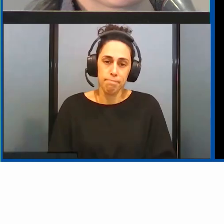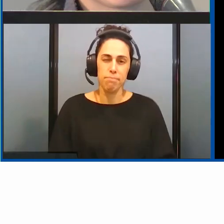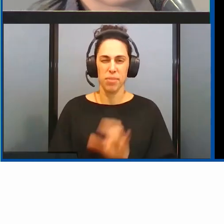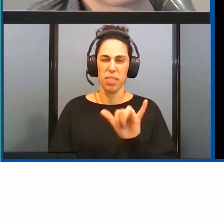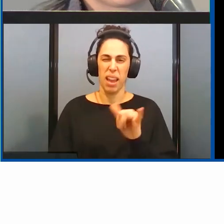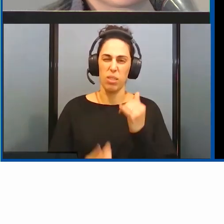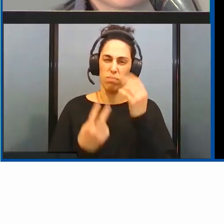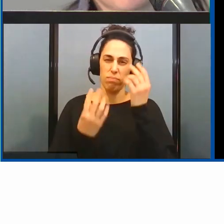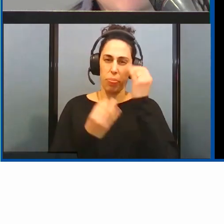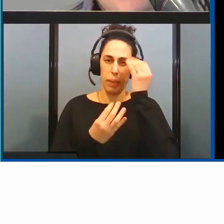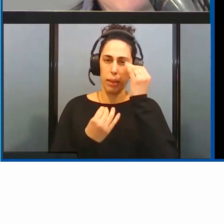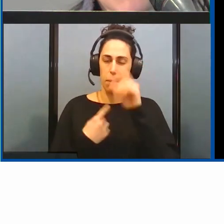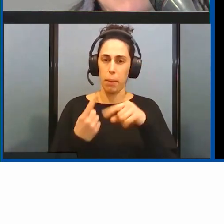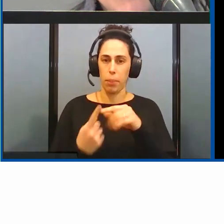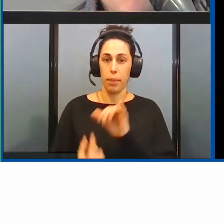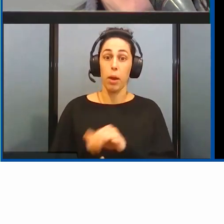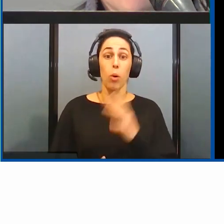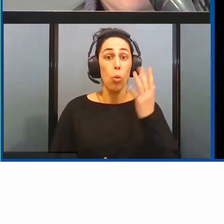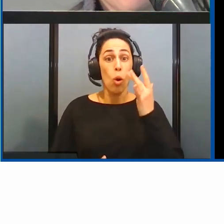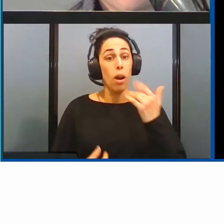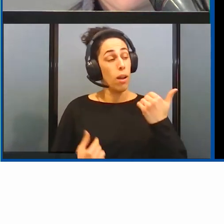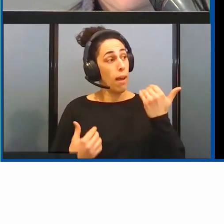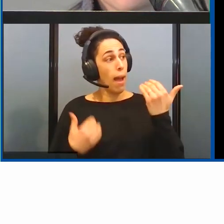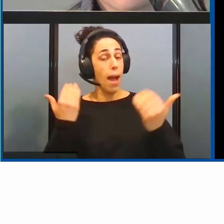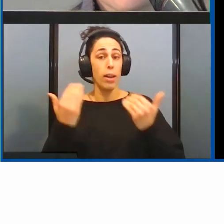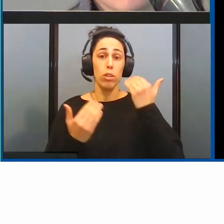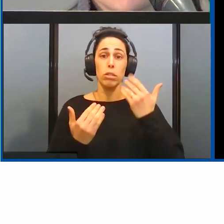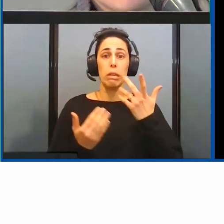should be permitted to do some of those things as well.